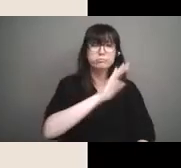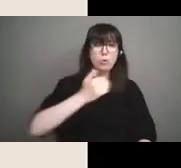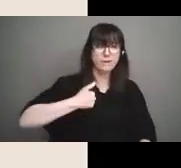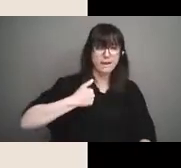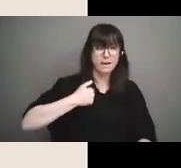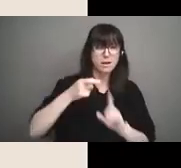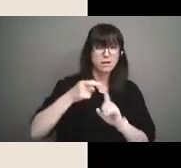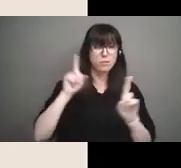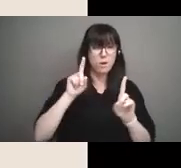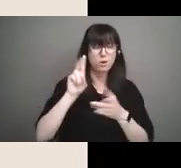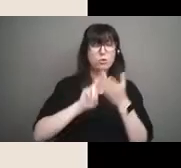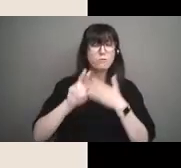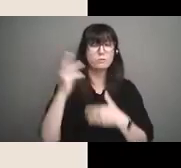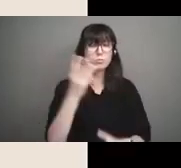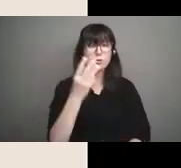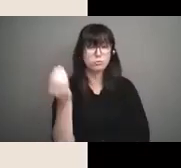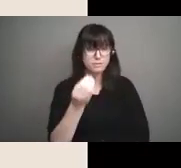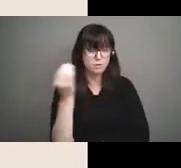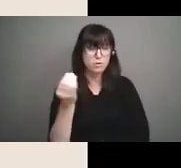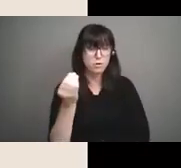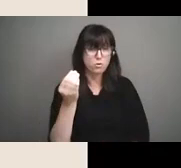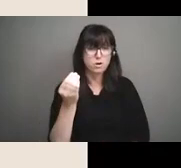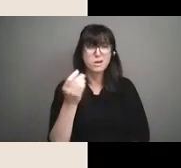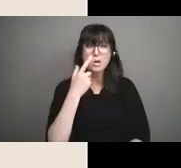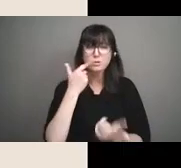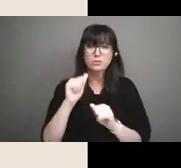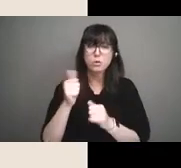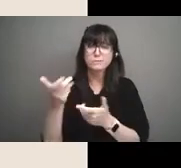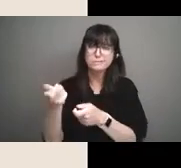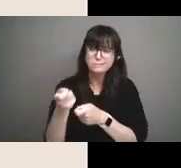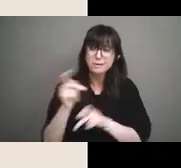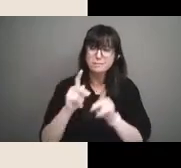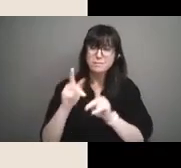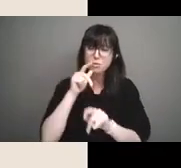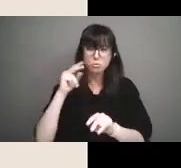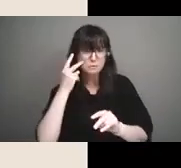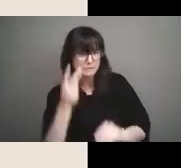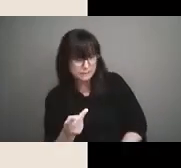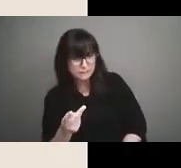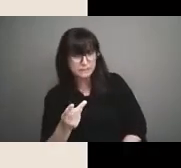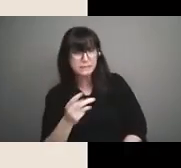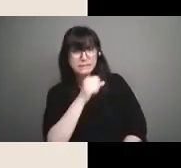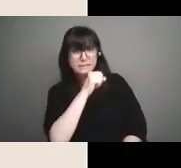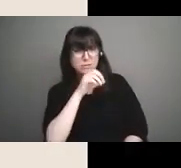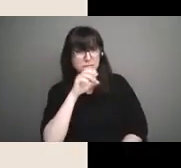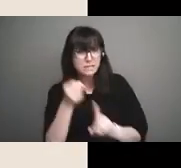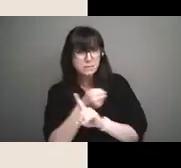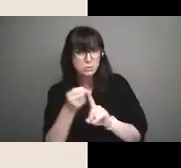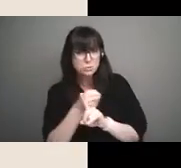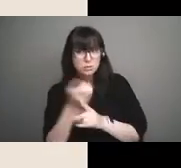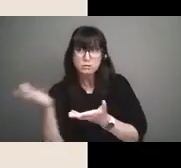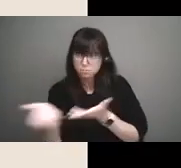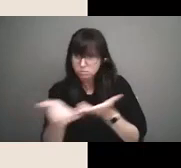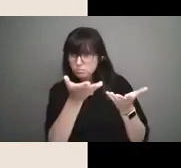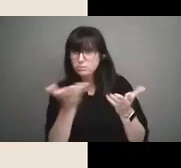University of Western Ontario. And it's really trying to engage bystanders on the issue of older adult abuse and neglect. Because